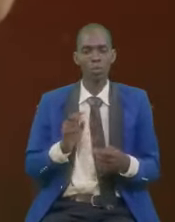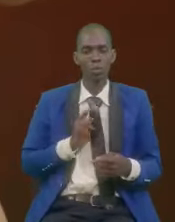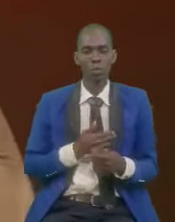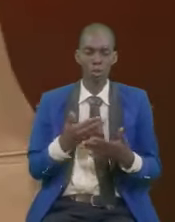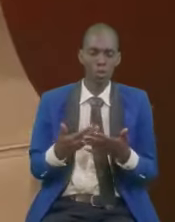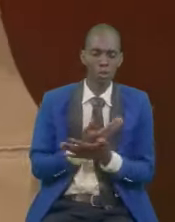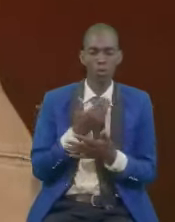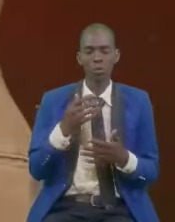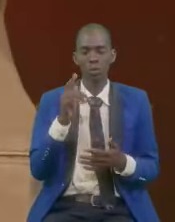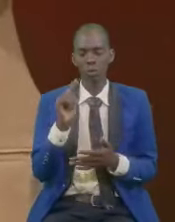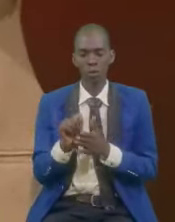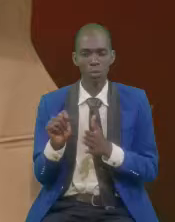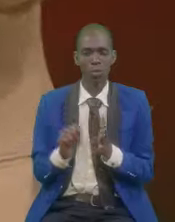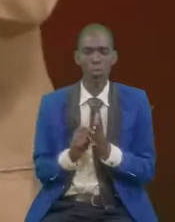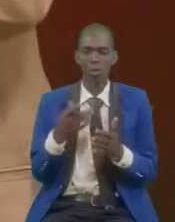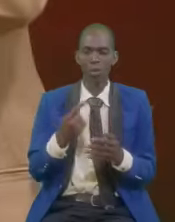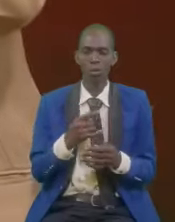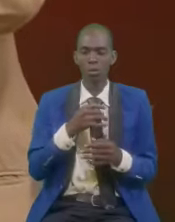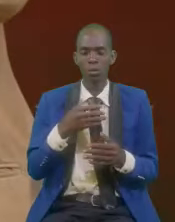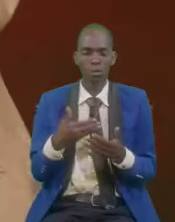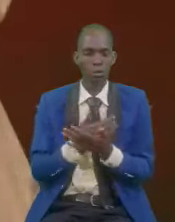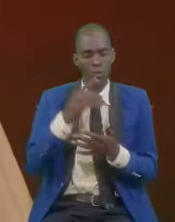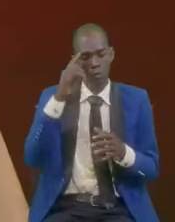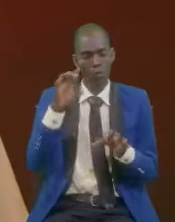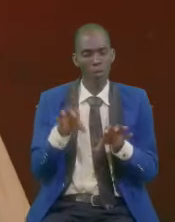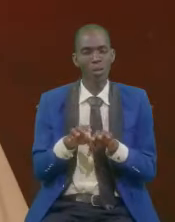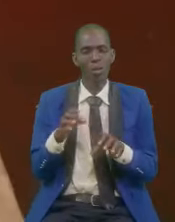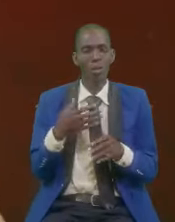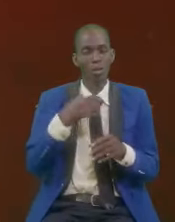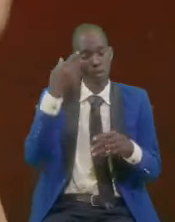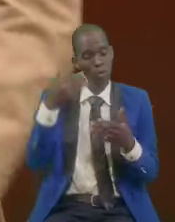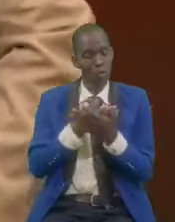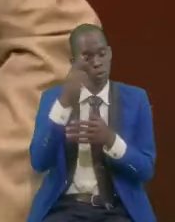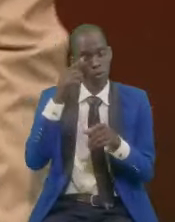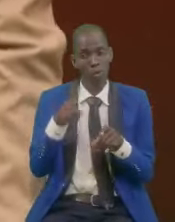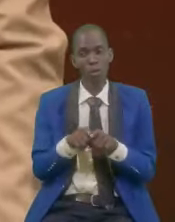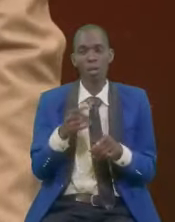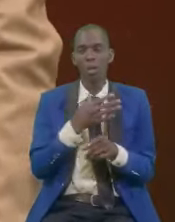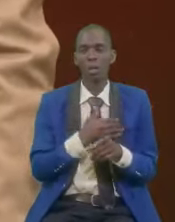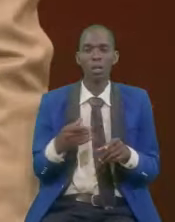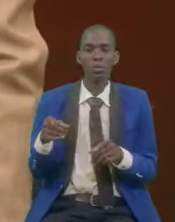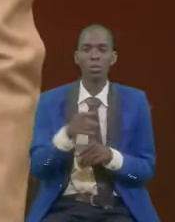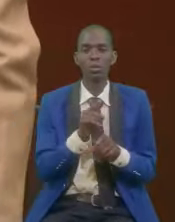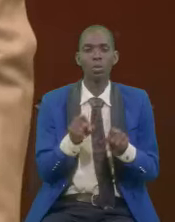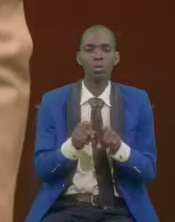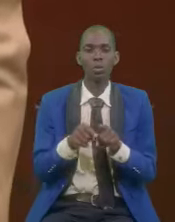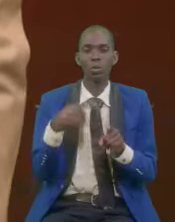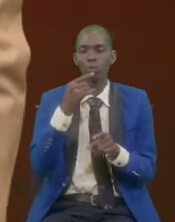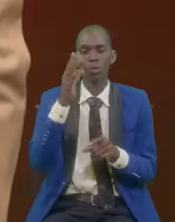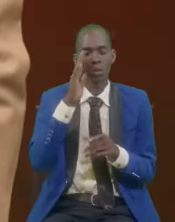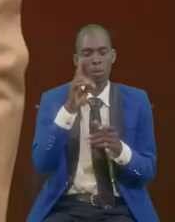It says, I'm praying for all of them also, which shall believe on me through their word.